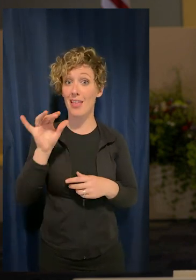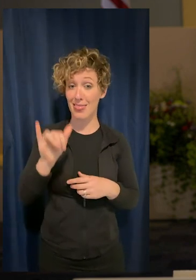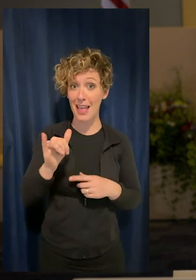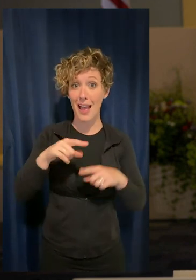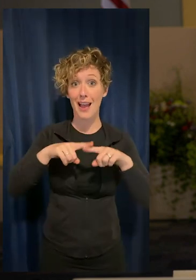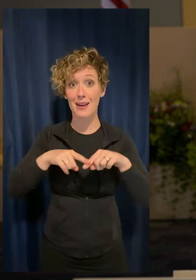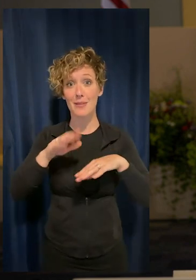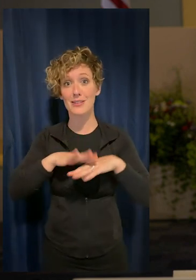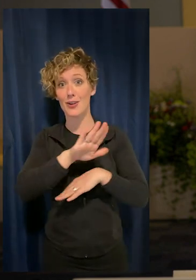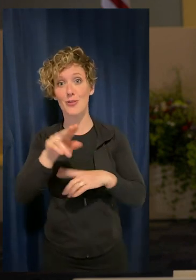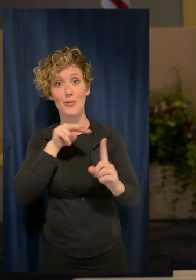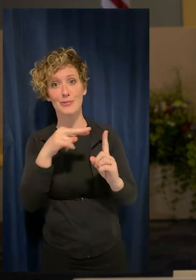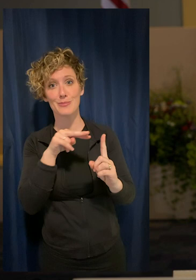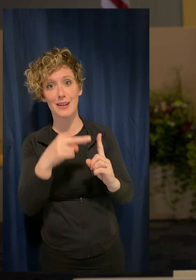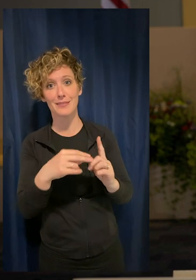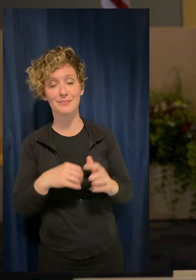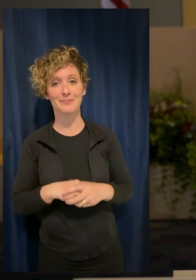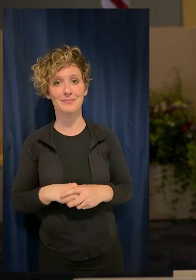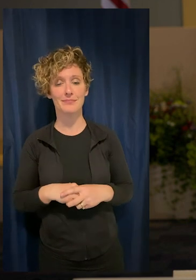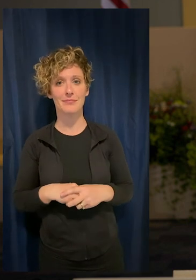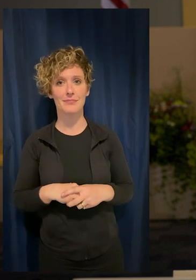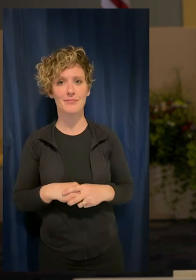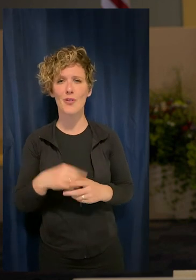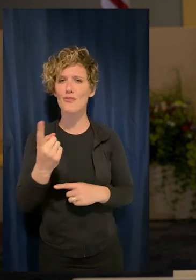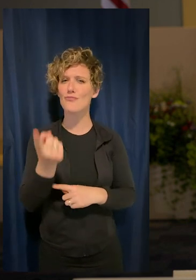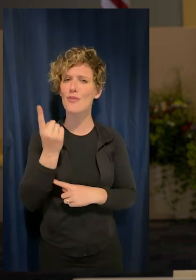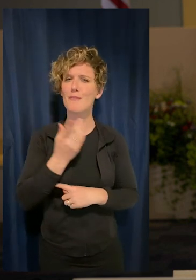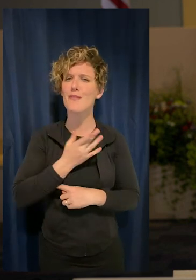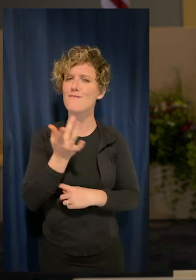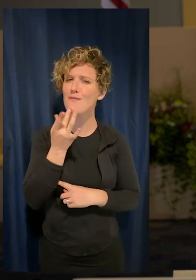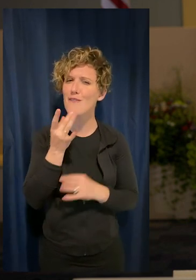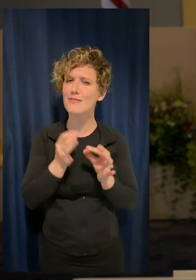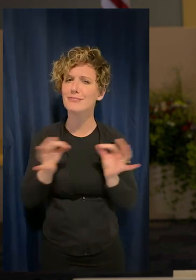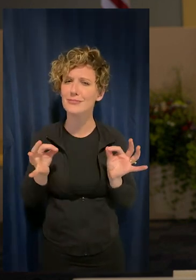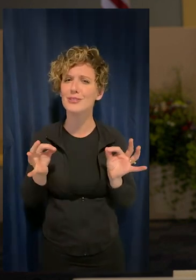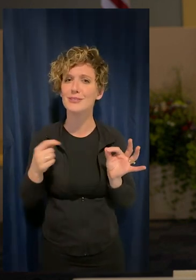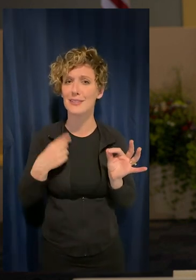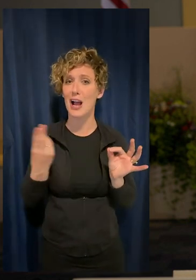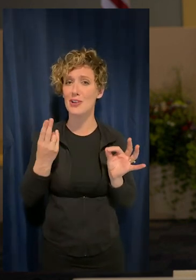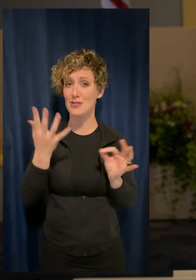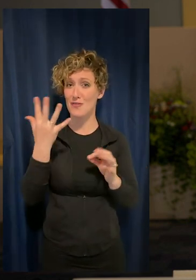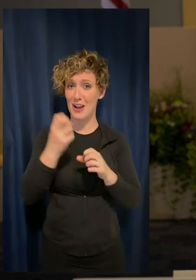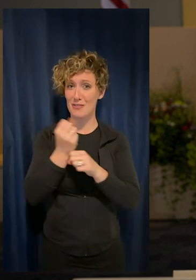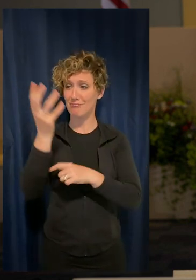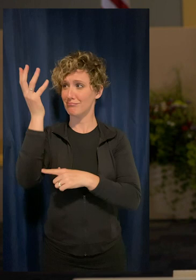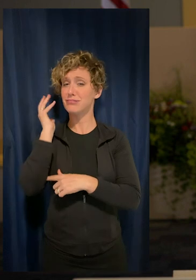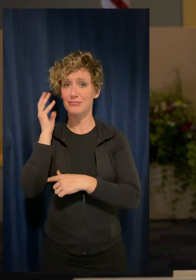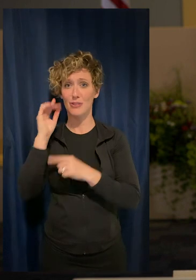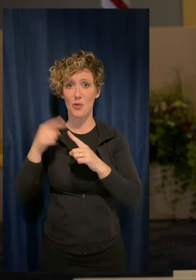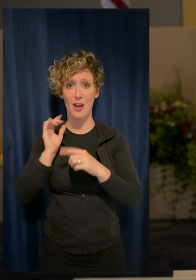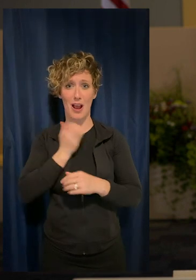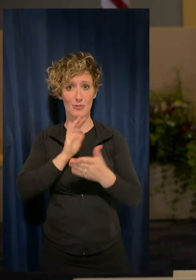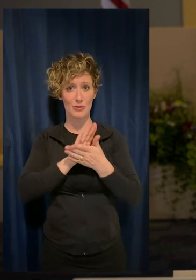quote, one that I shared at the ribbon cutting ceremony at the very opening of this school 5 years ago, in the very room you should have been